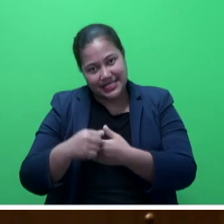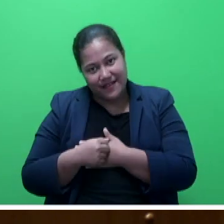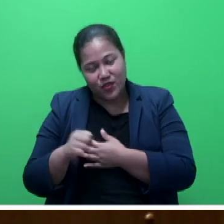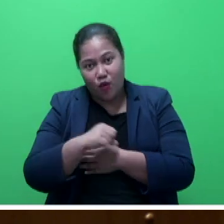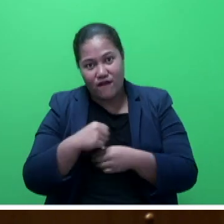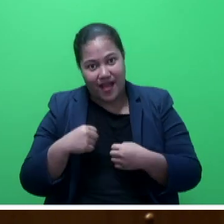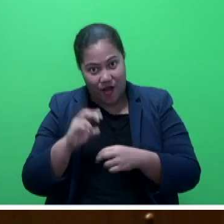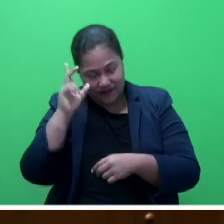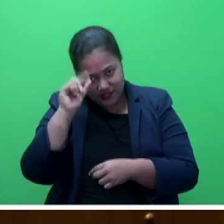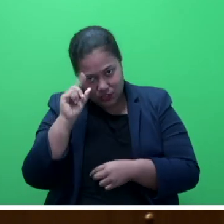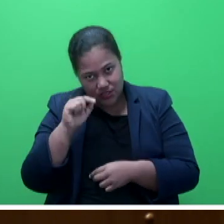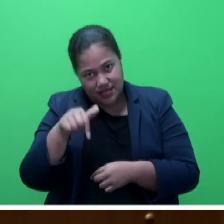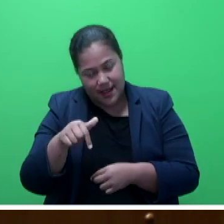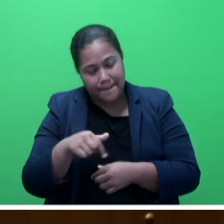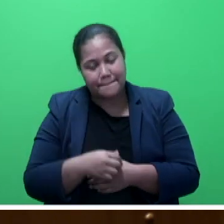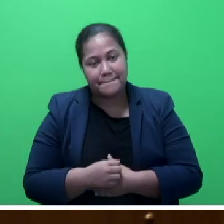survival on the planet.